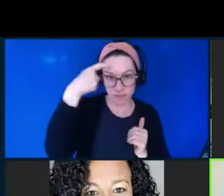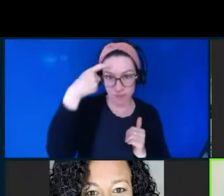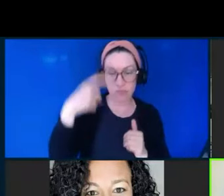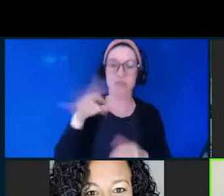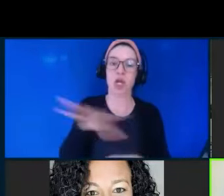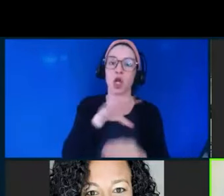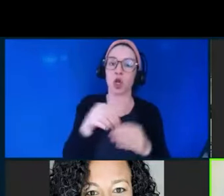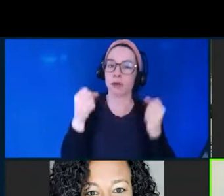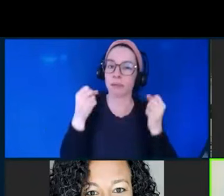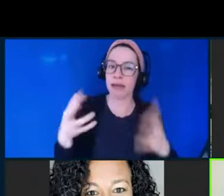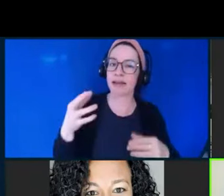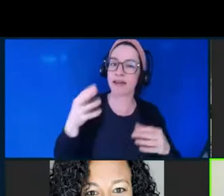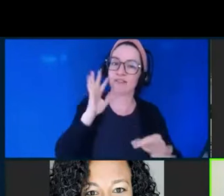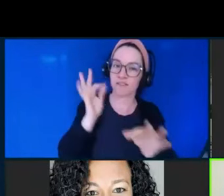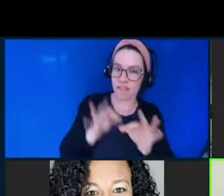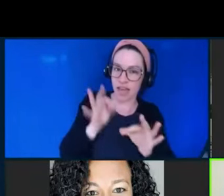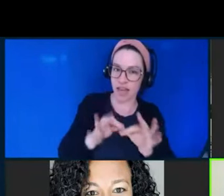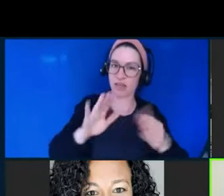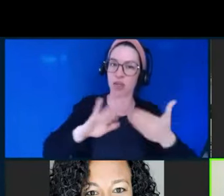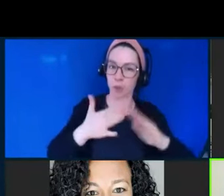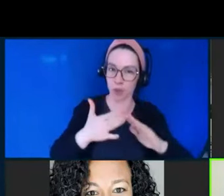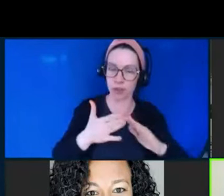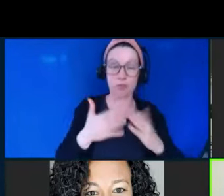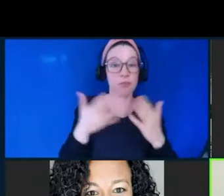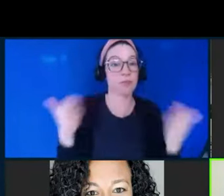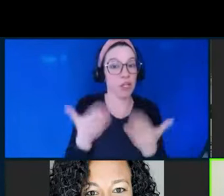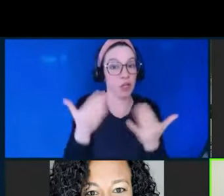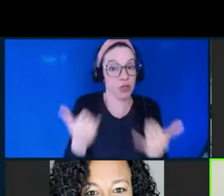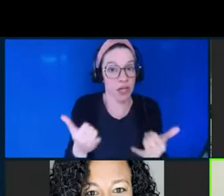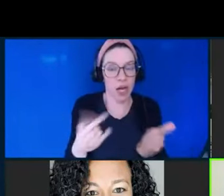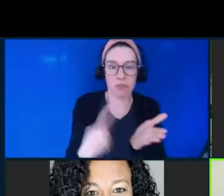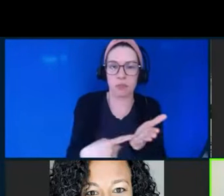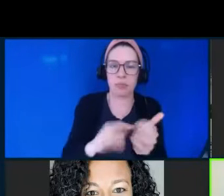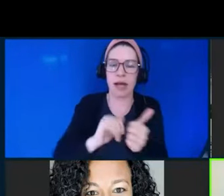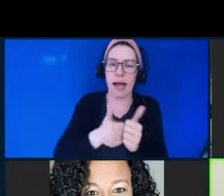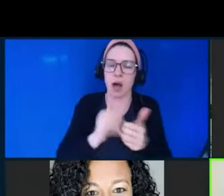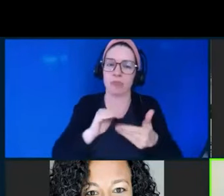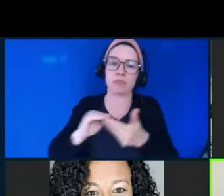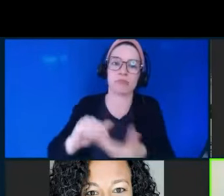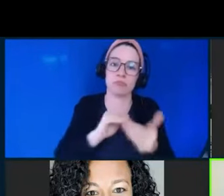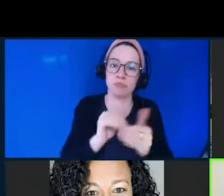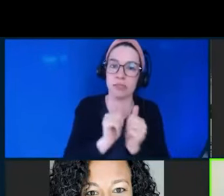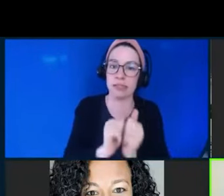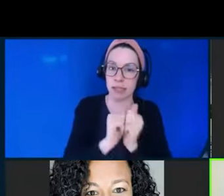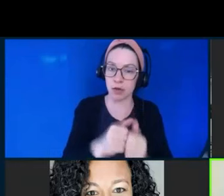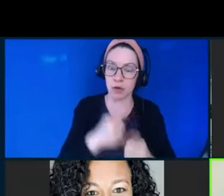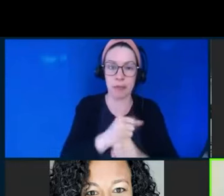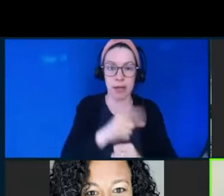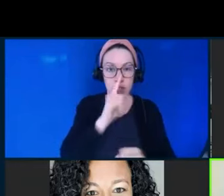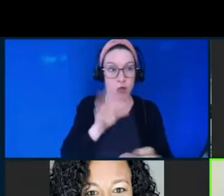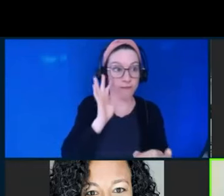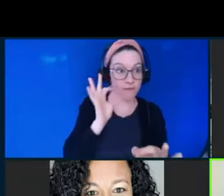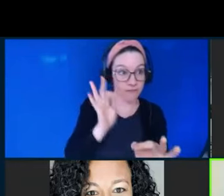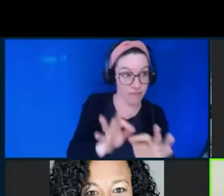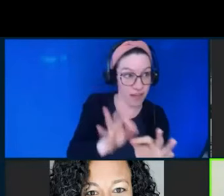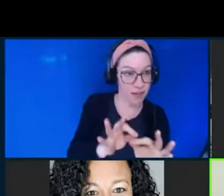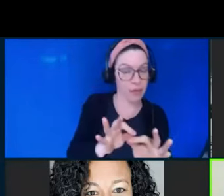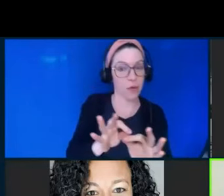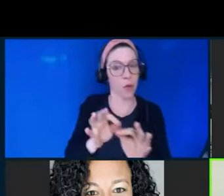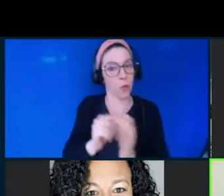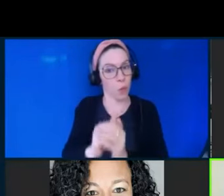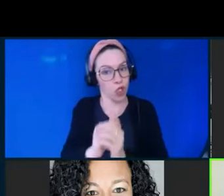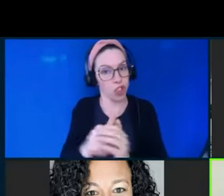faith communities. We're here today to talk about how we can work together to keep places of worship and other faith-based communities